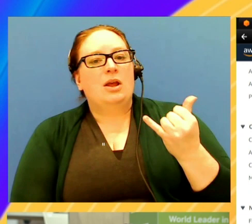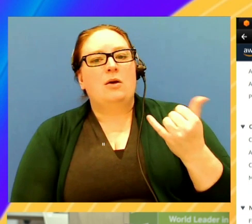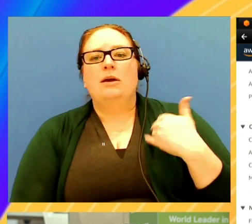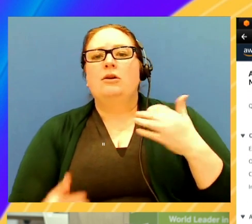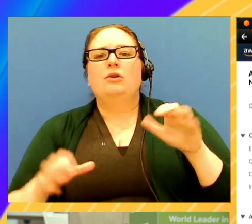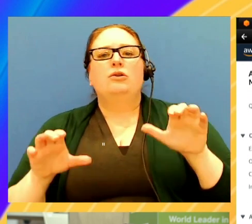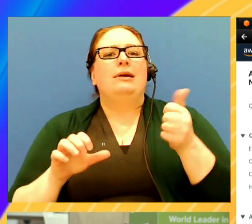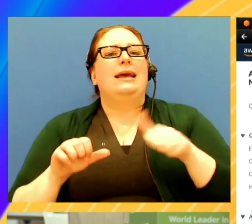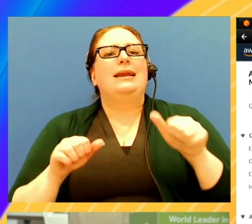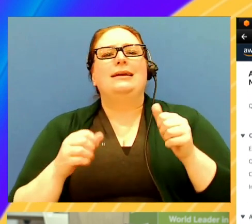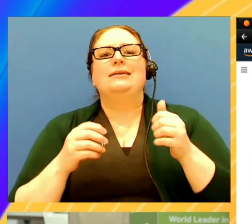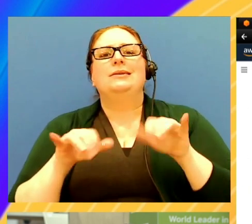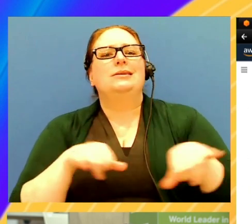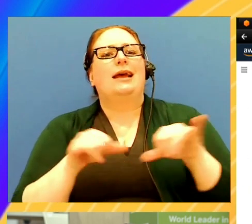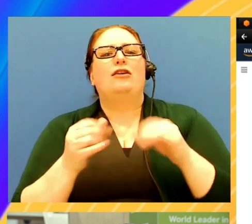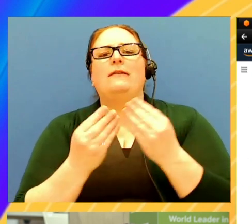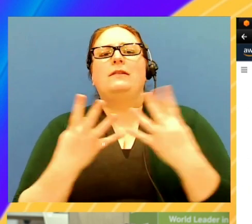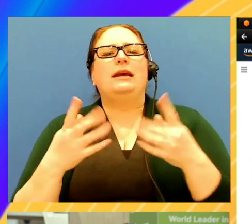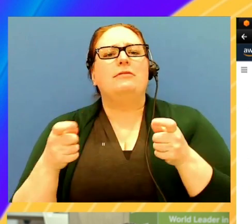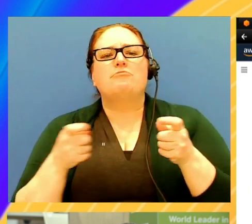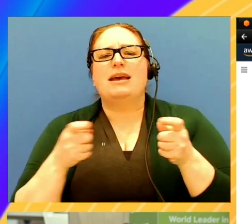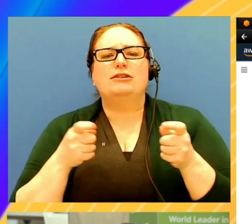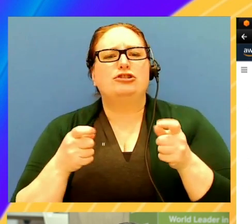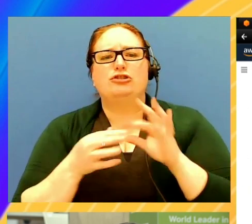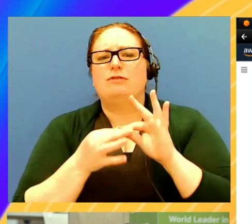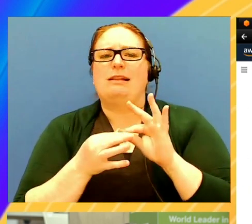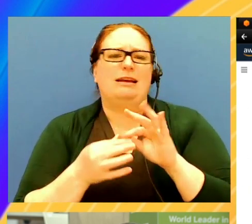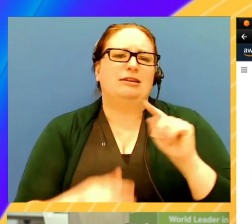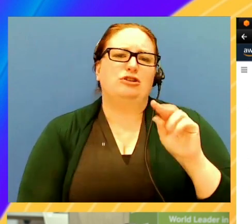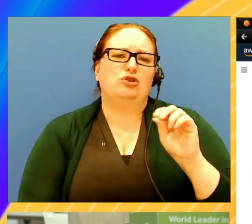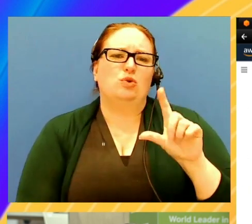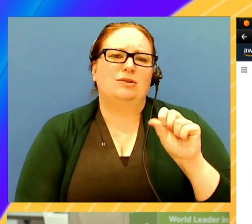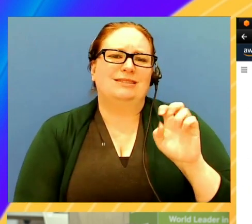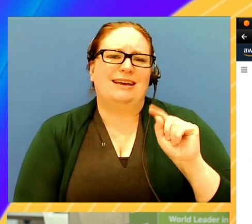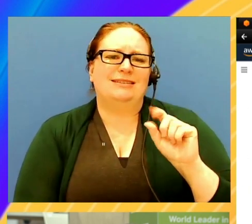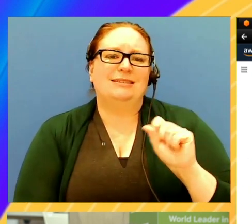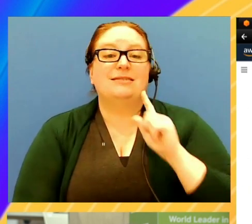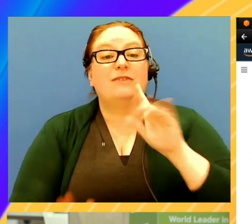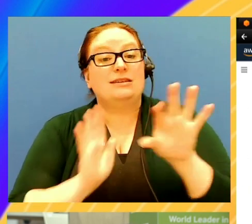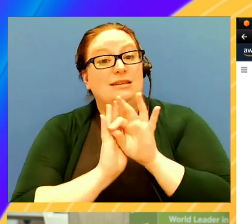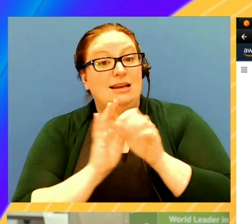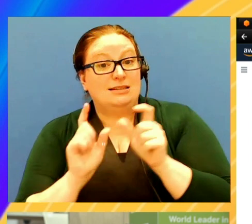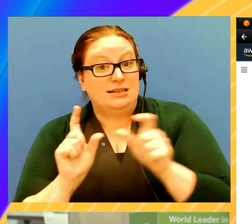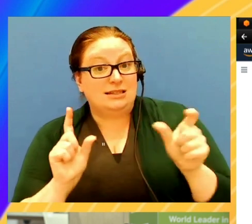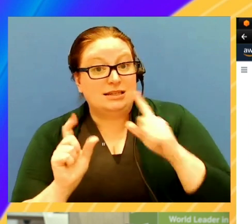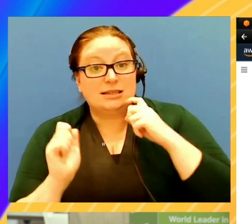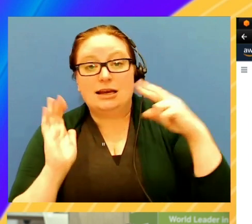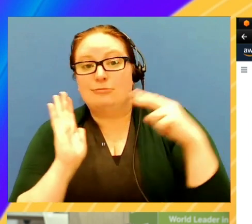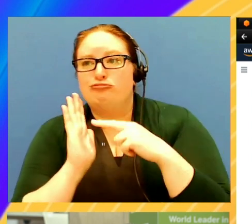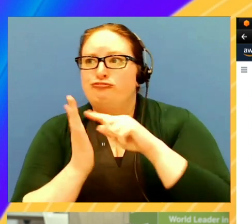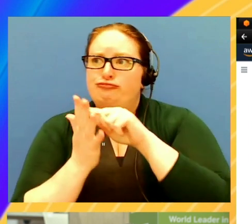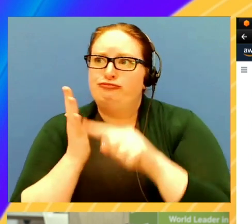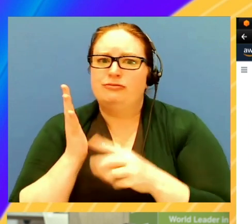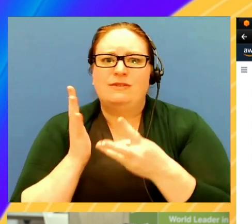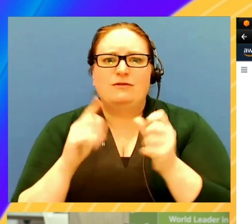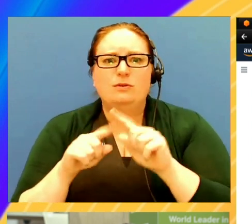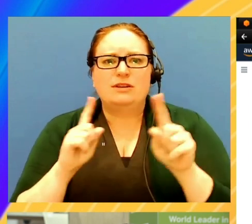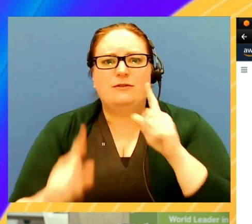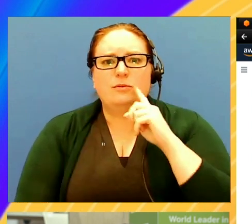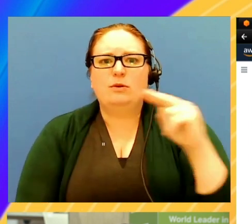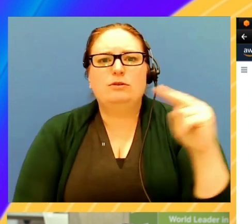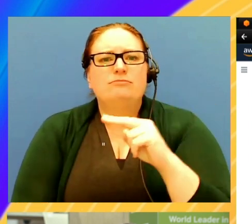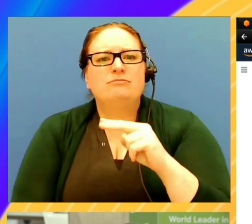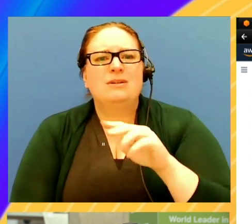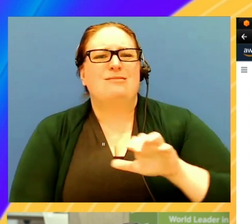standard, fleet manager related tool sets. When I select an instance, I can view a couple different things. We'll just go ahead and flip over to the